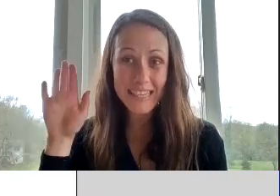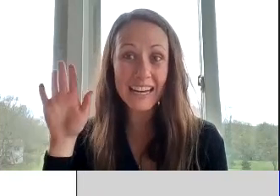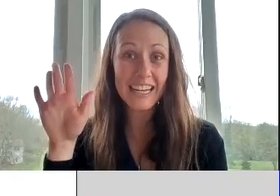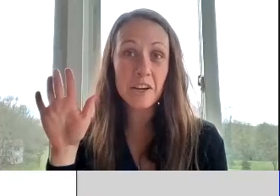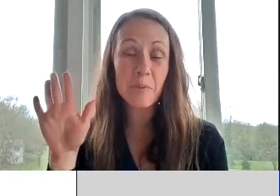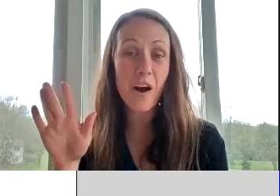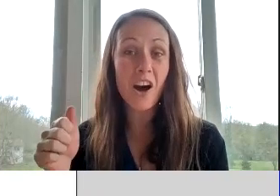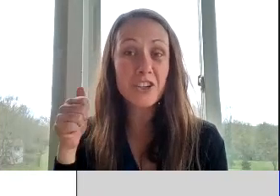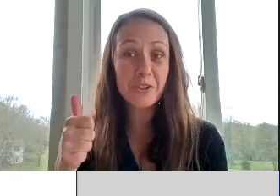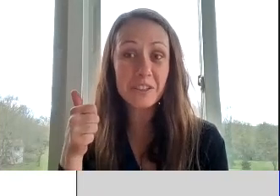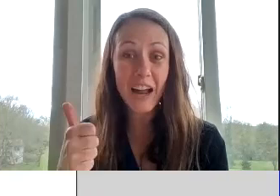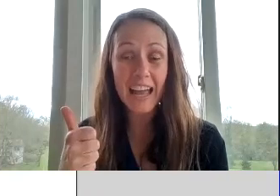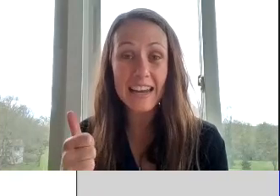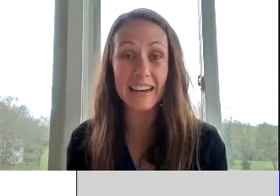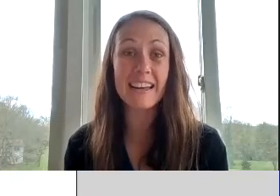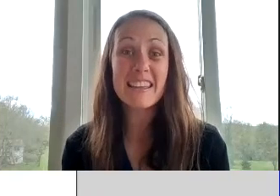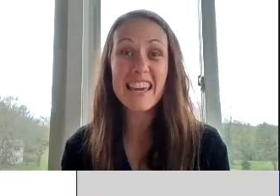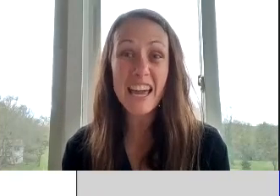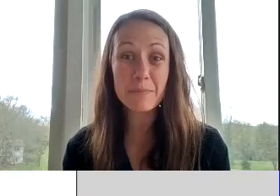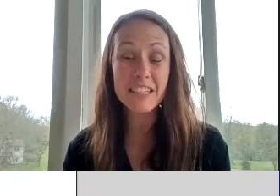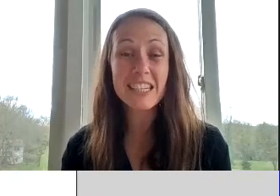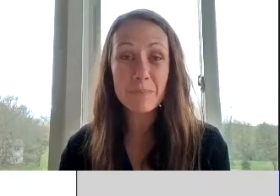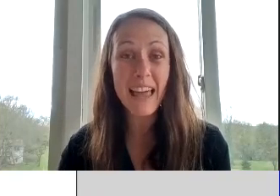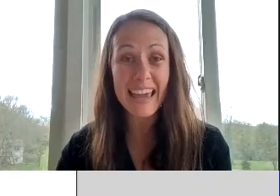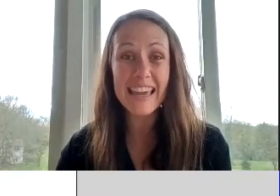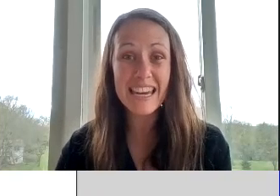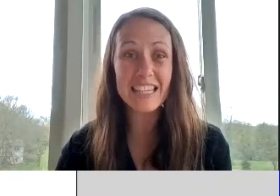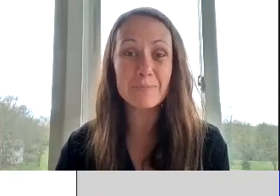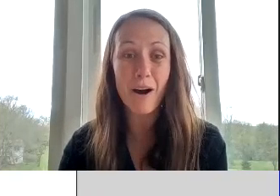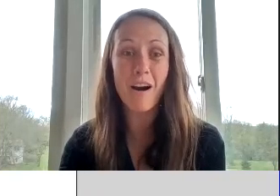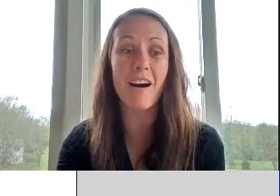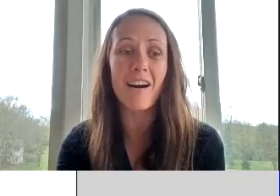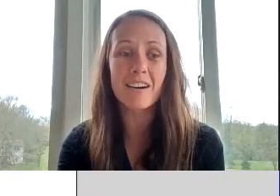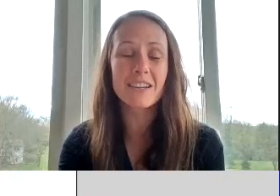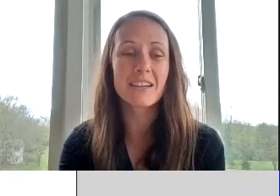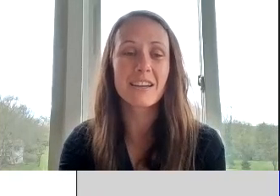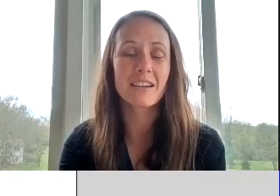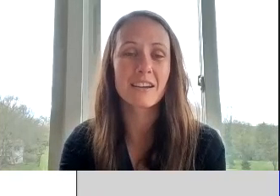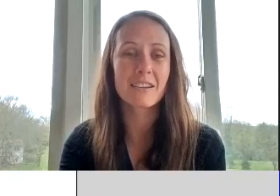If you said in a ball, you were right. The hamster is playing in his ball.